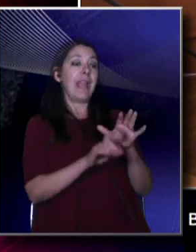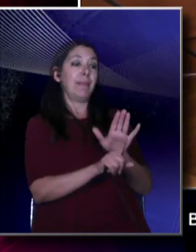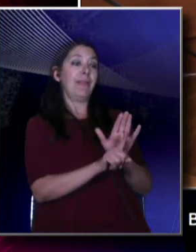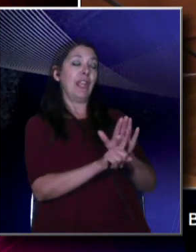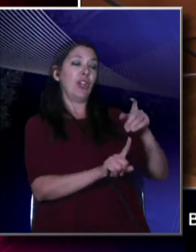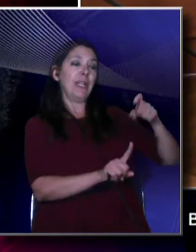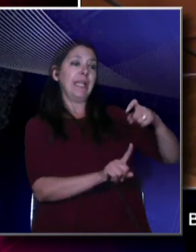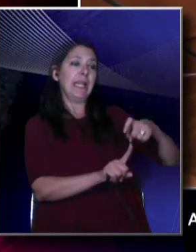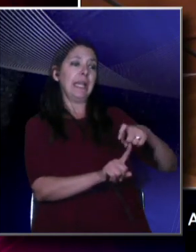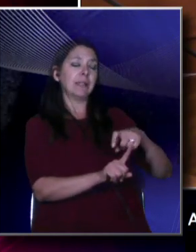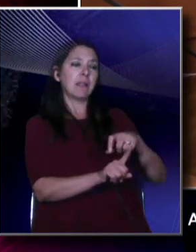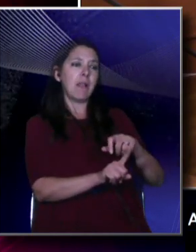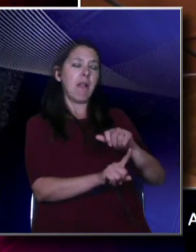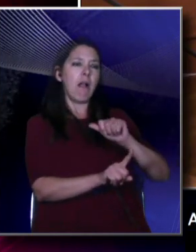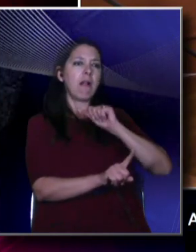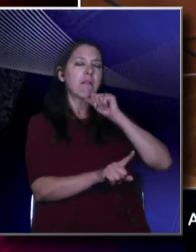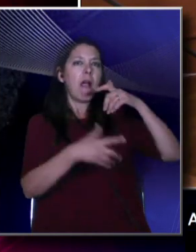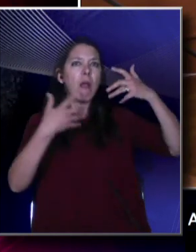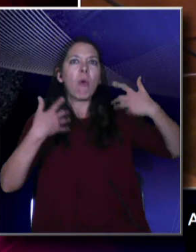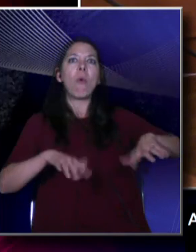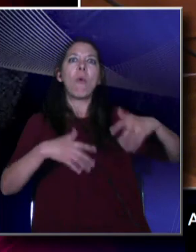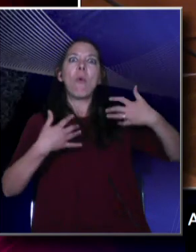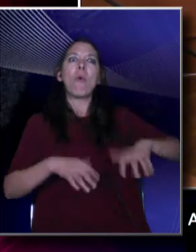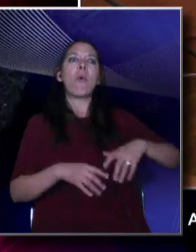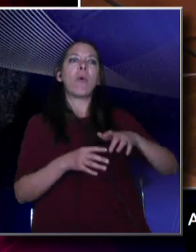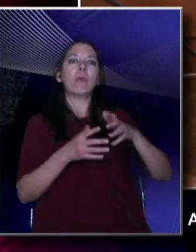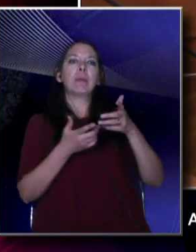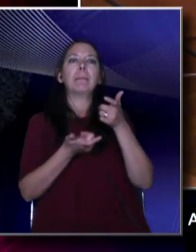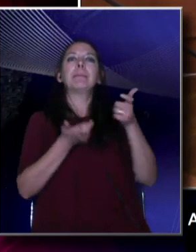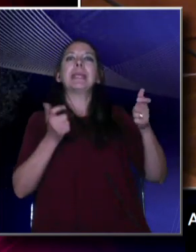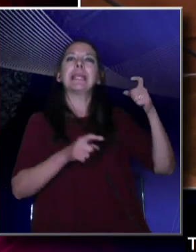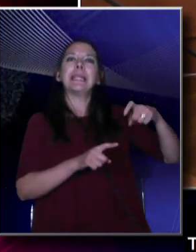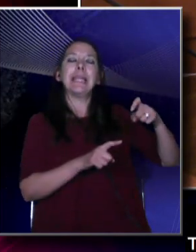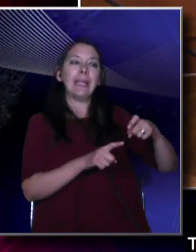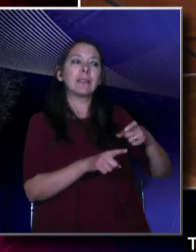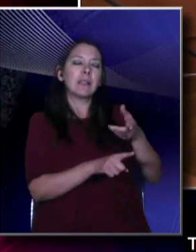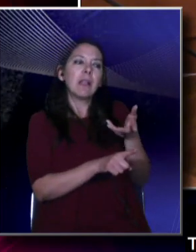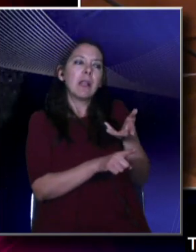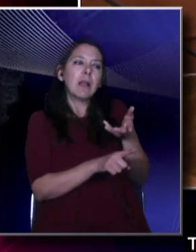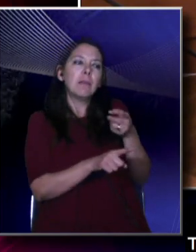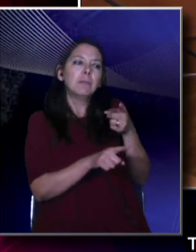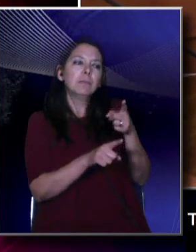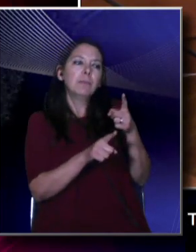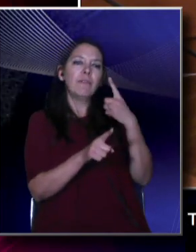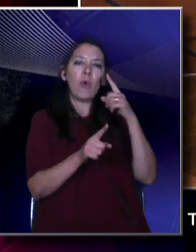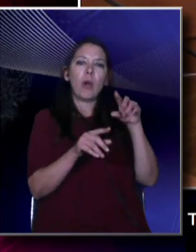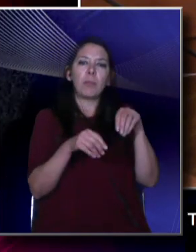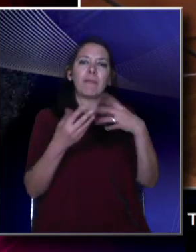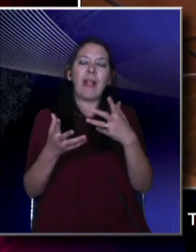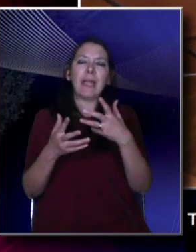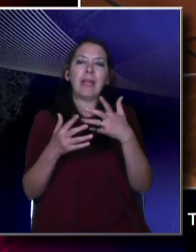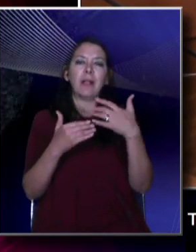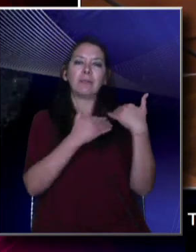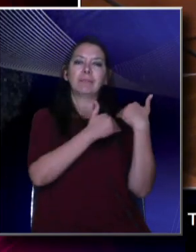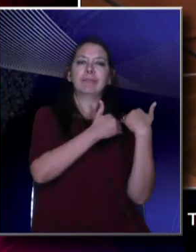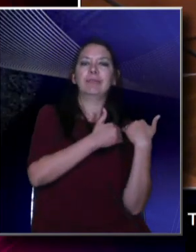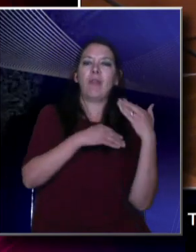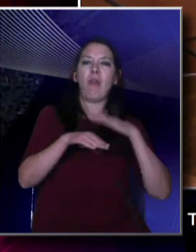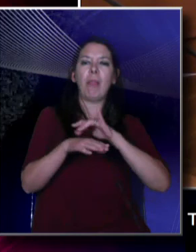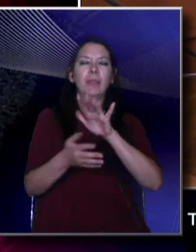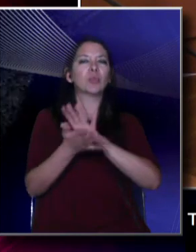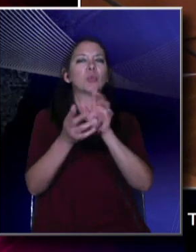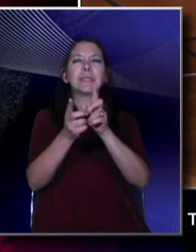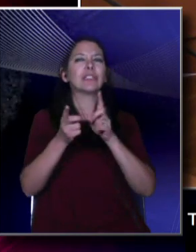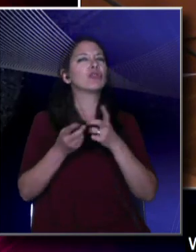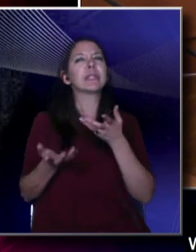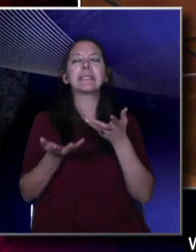so great to warrant this suggestion. You know, the hardship placed on the school districts that have to live with